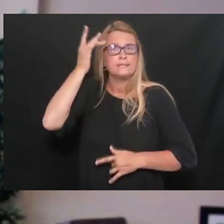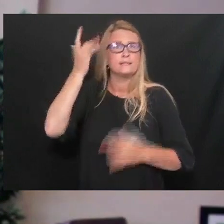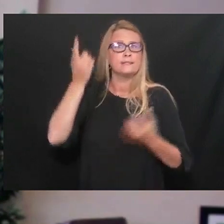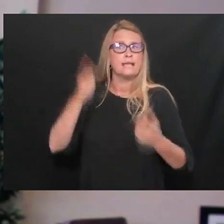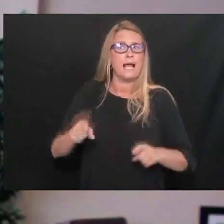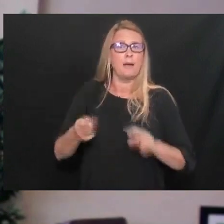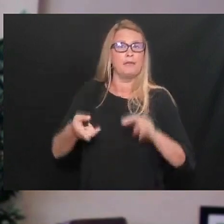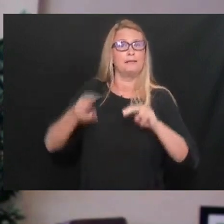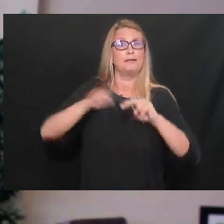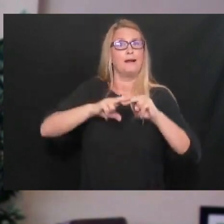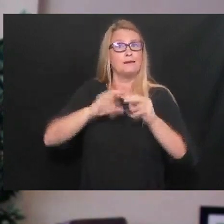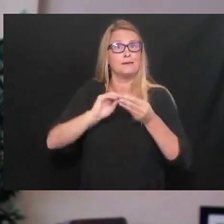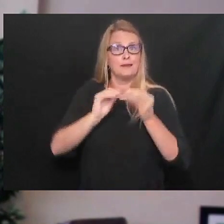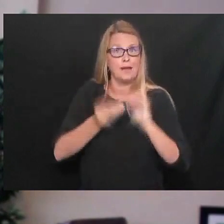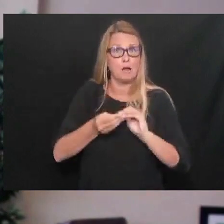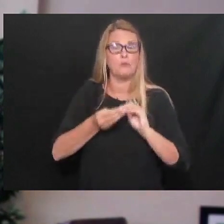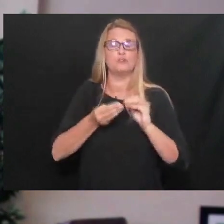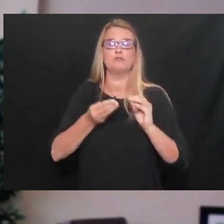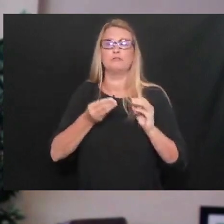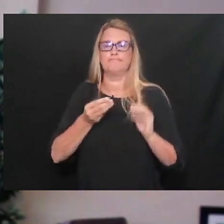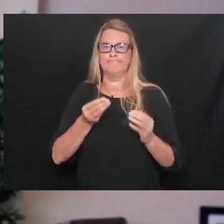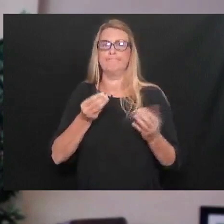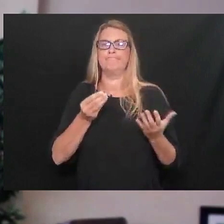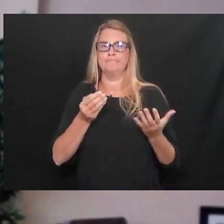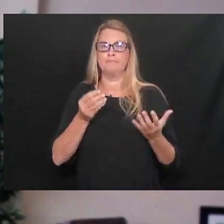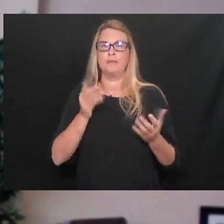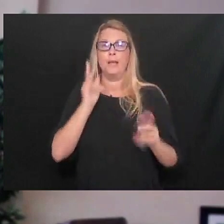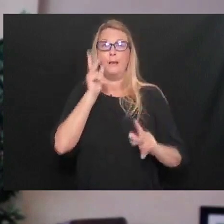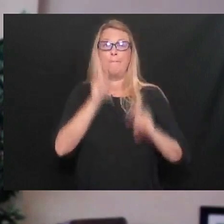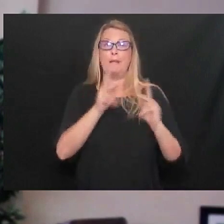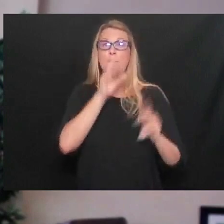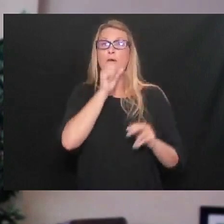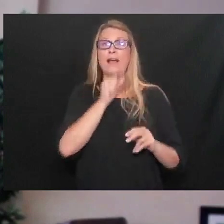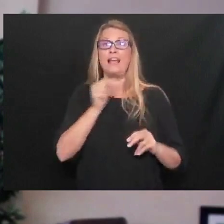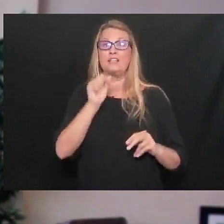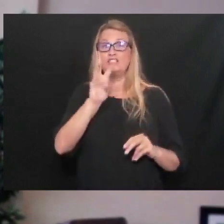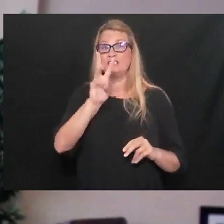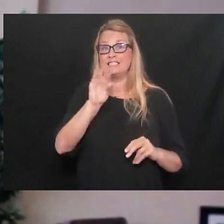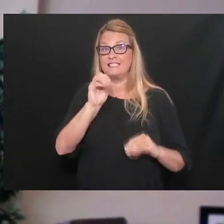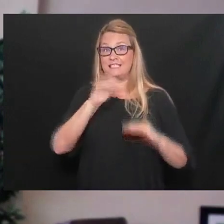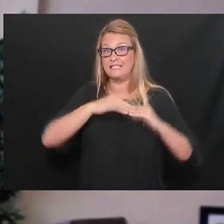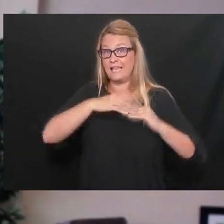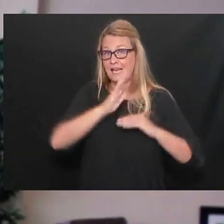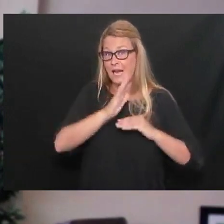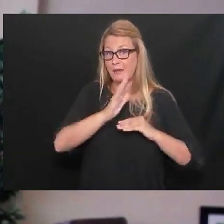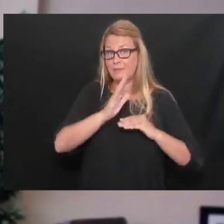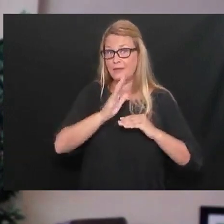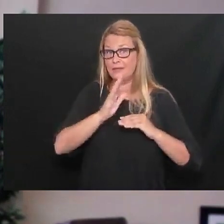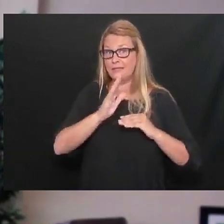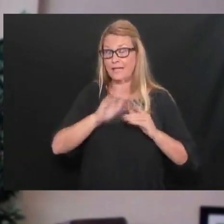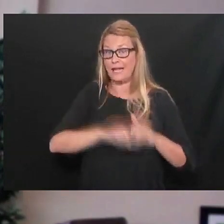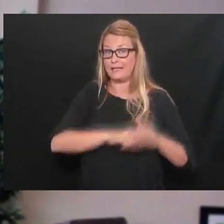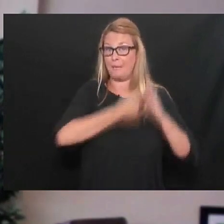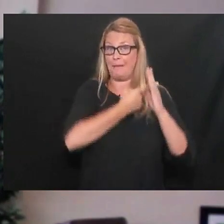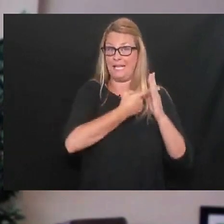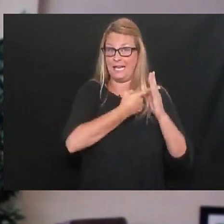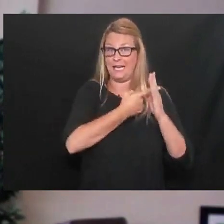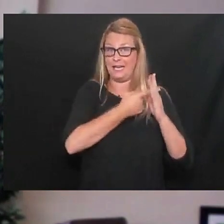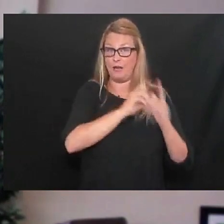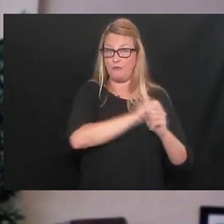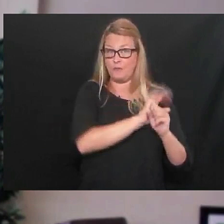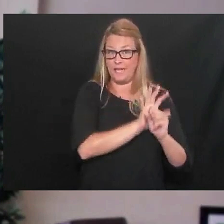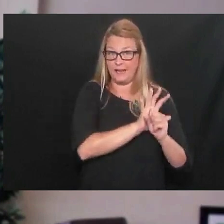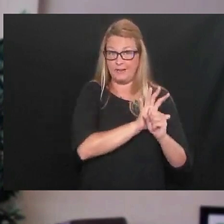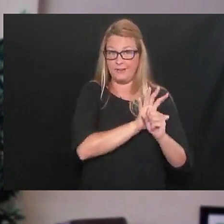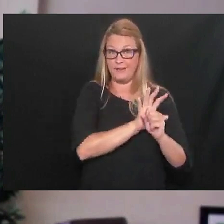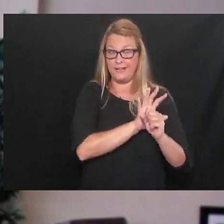up, what they found was that people that were over 60 years old that had been vaccinated at the beginning of the pandemic accounted